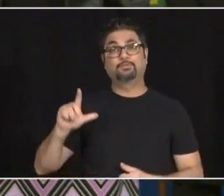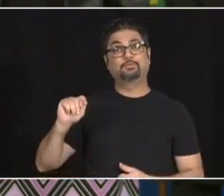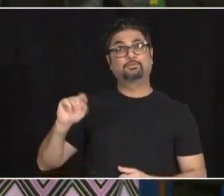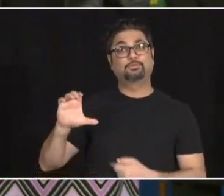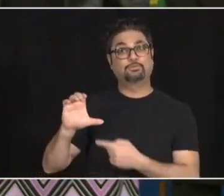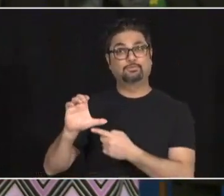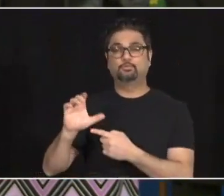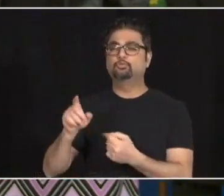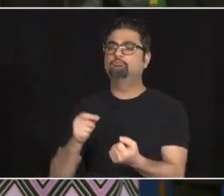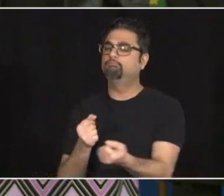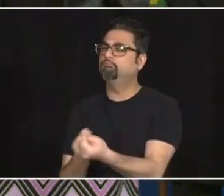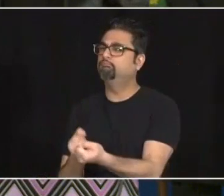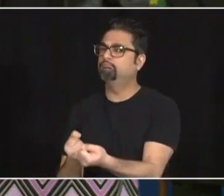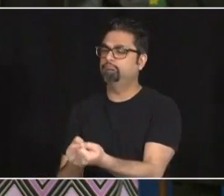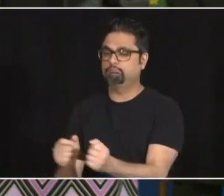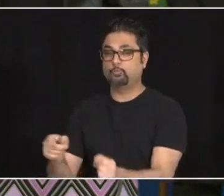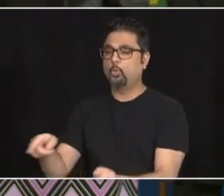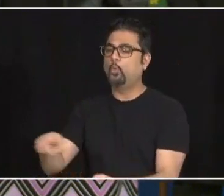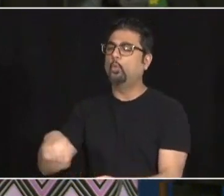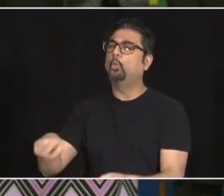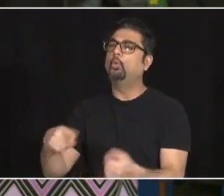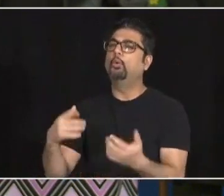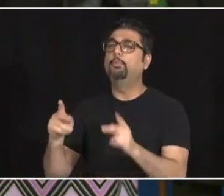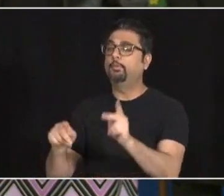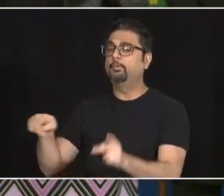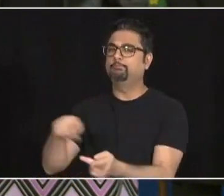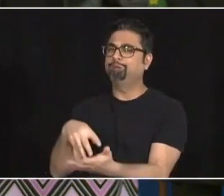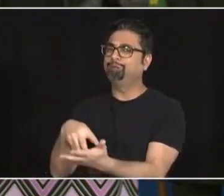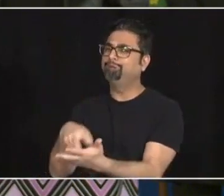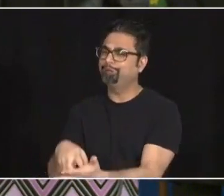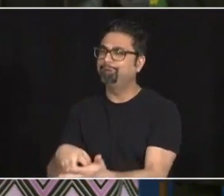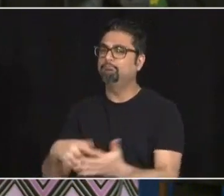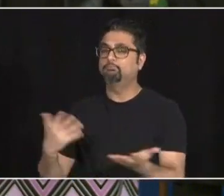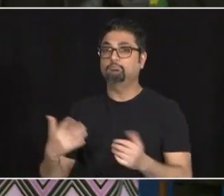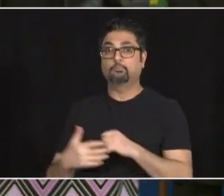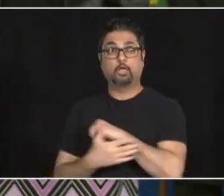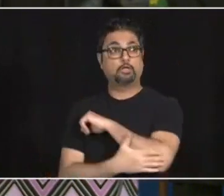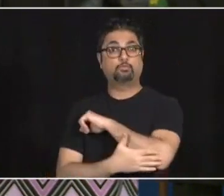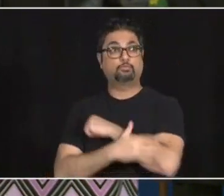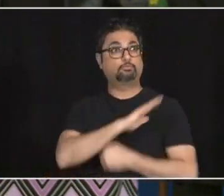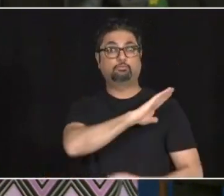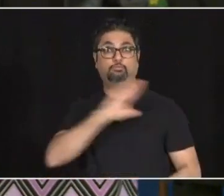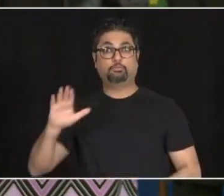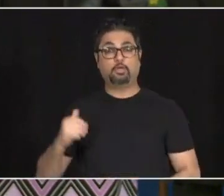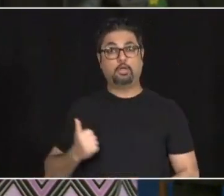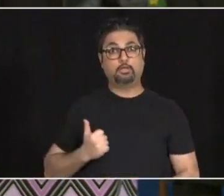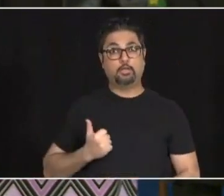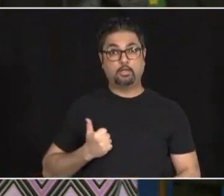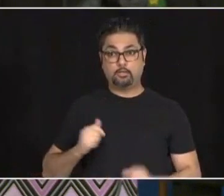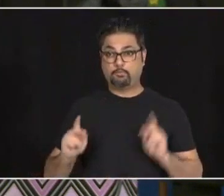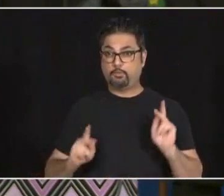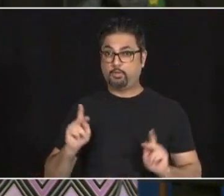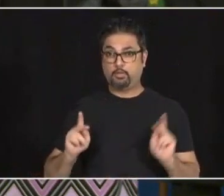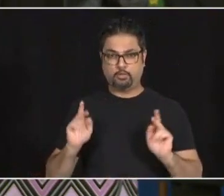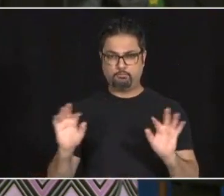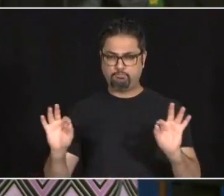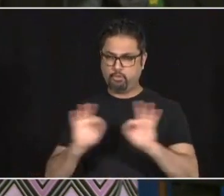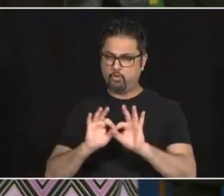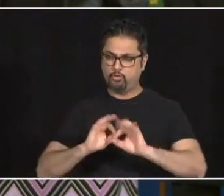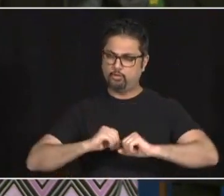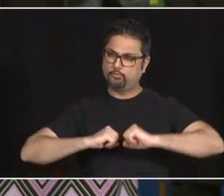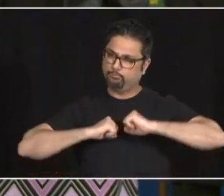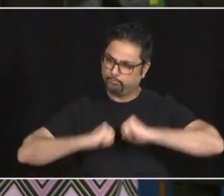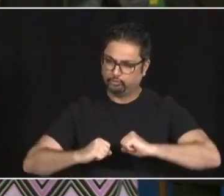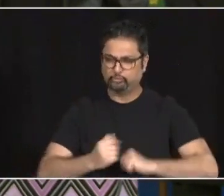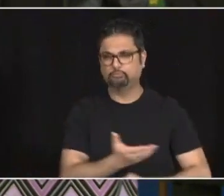duty as a country, as a people, to protect the most vulnerable, to look out for each other